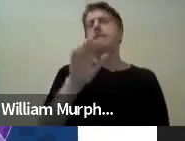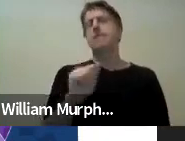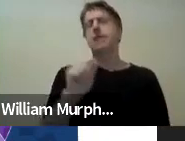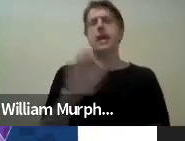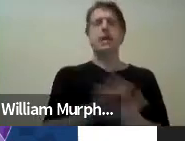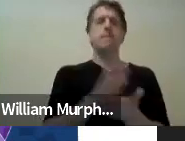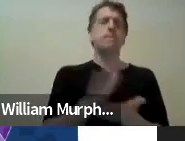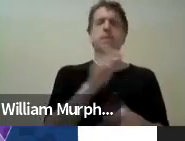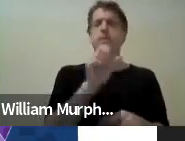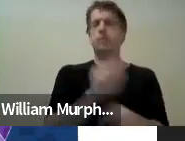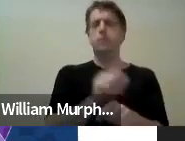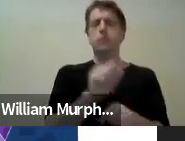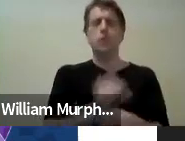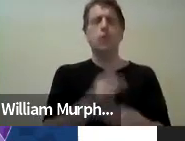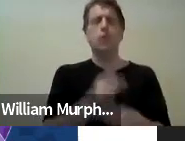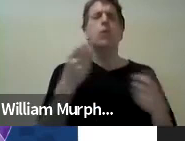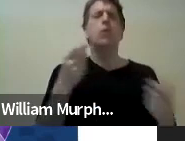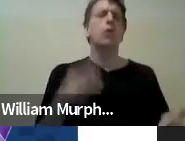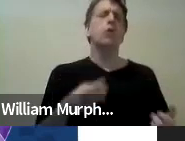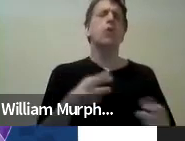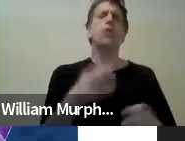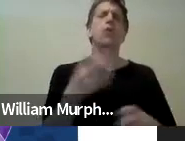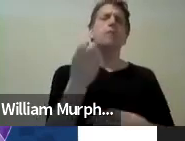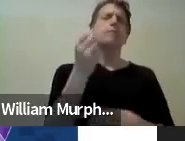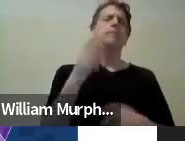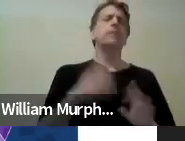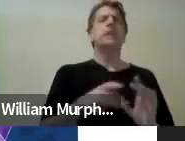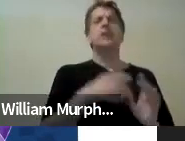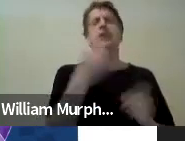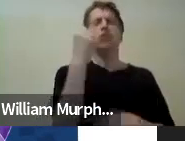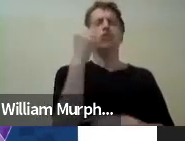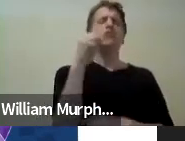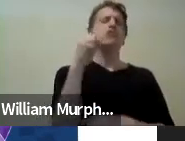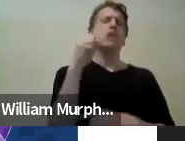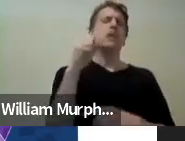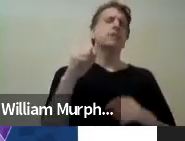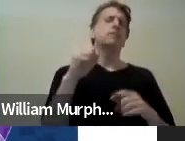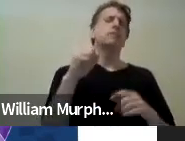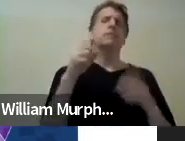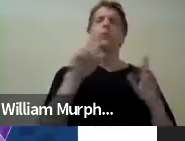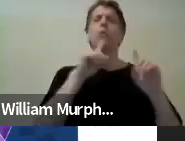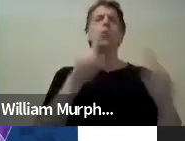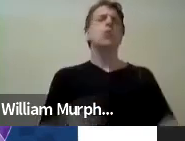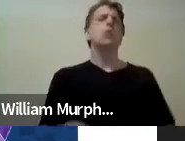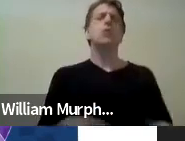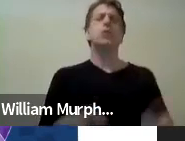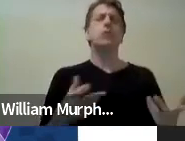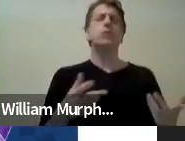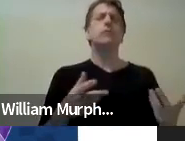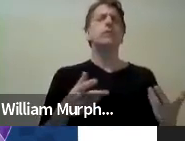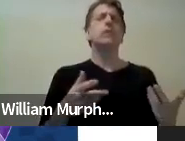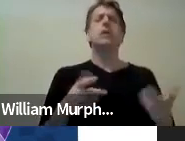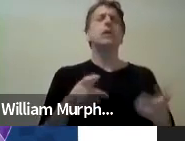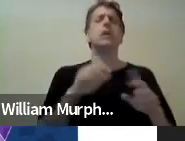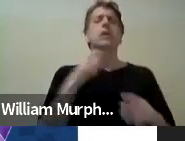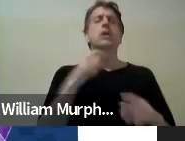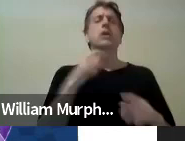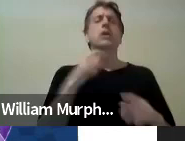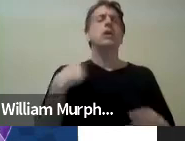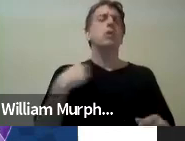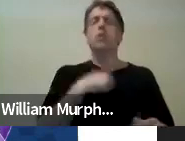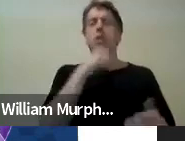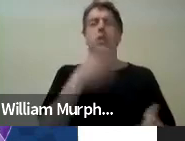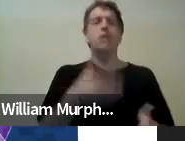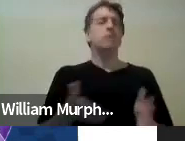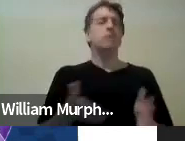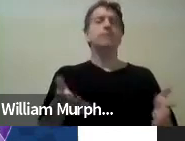paperwork, or something similar, or restraining order, something like that. No one is required to do that if they file as a survivor of domestic violence